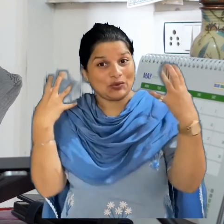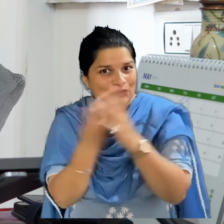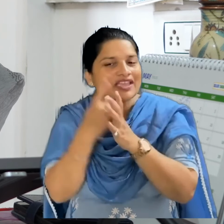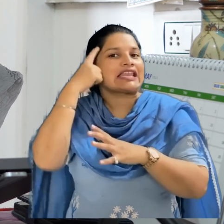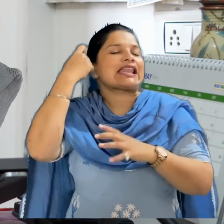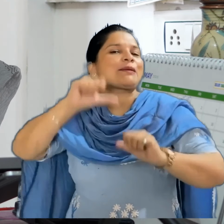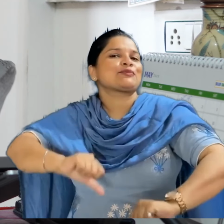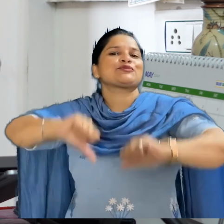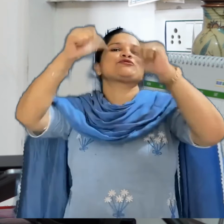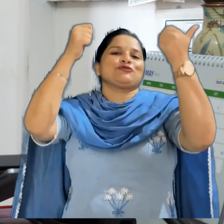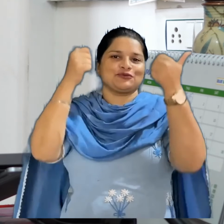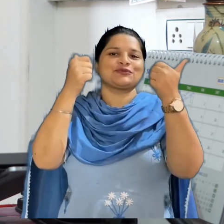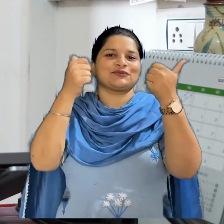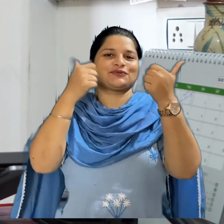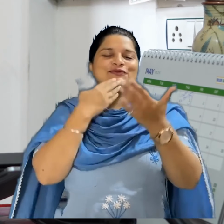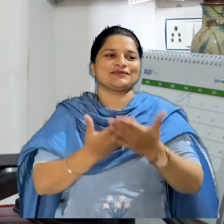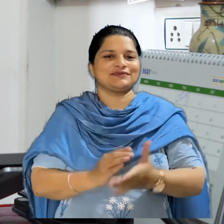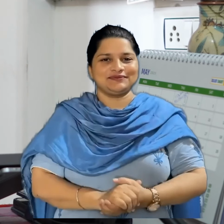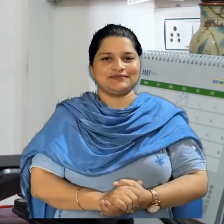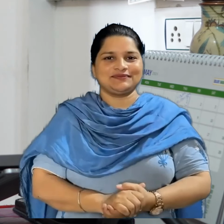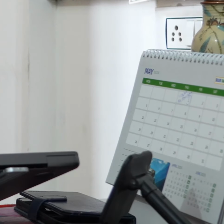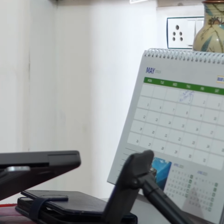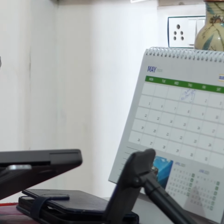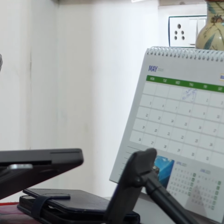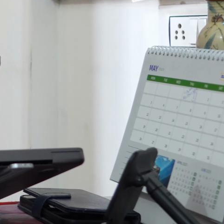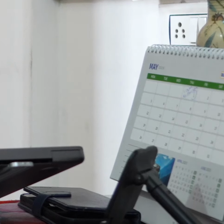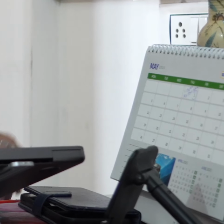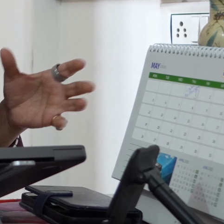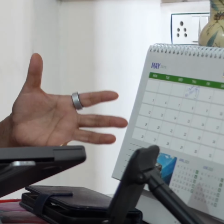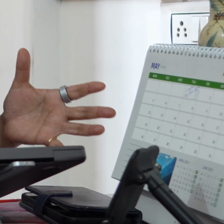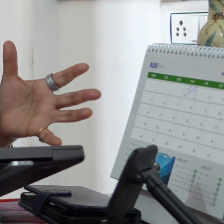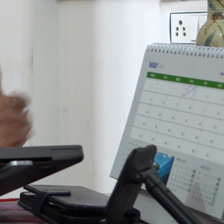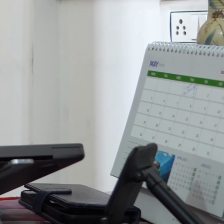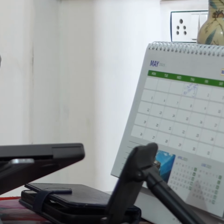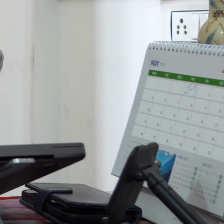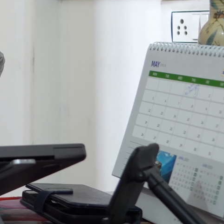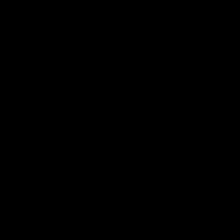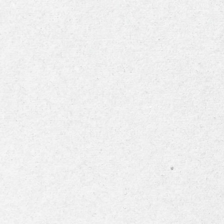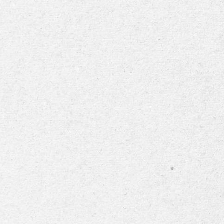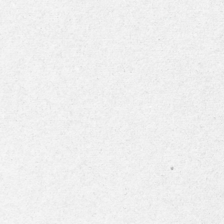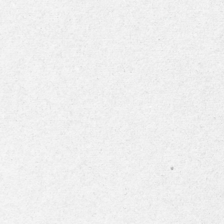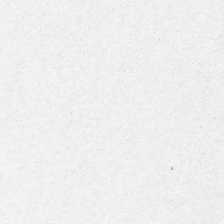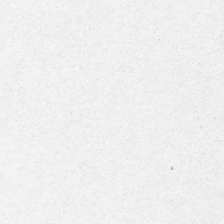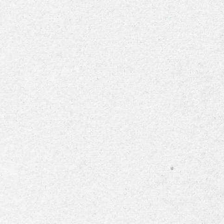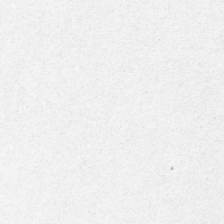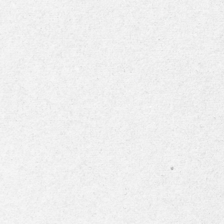who's walked in and been part of NDS has been part of making the collective dream come true.